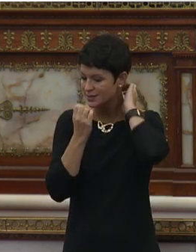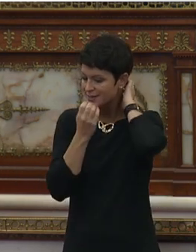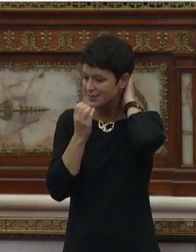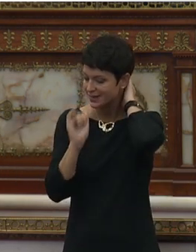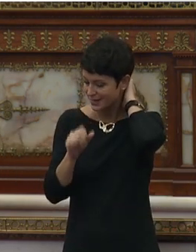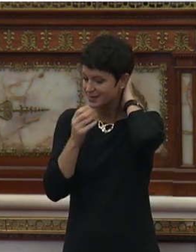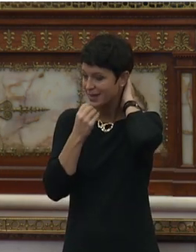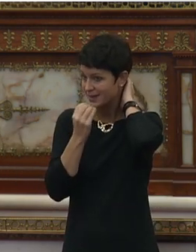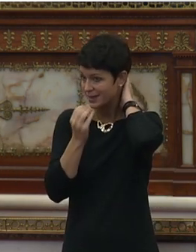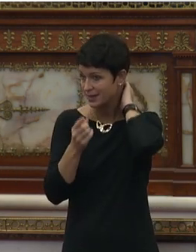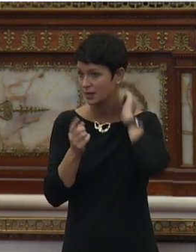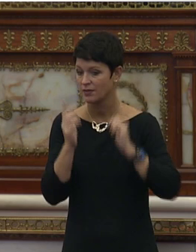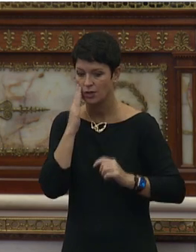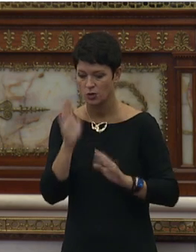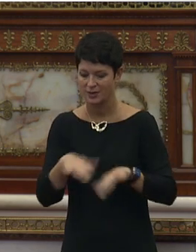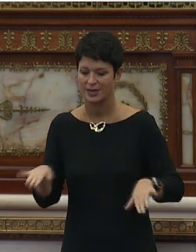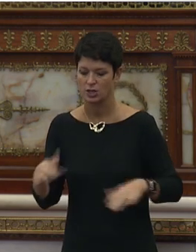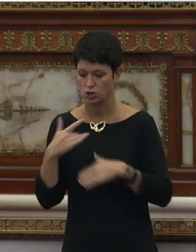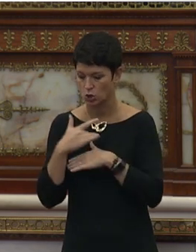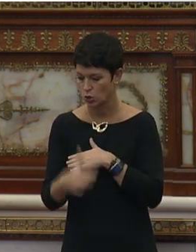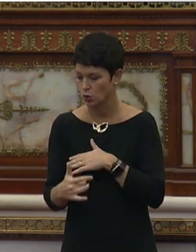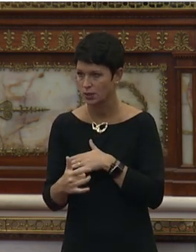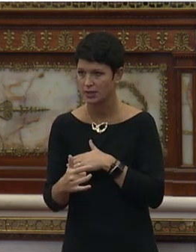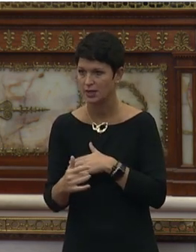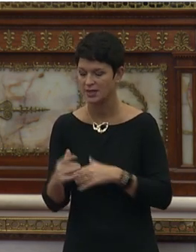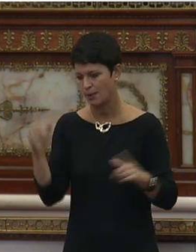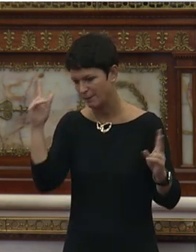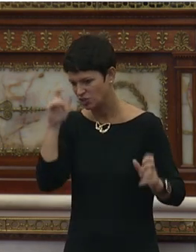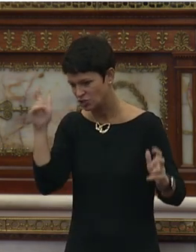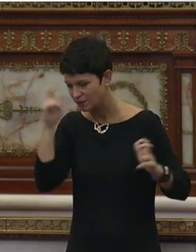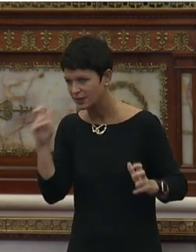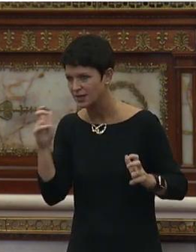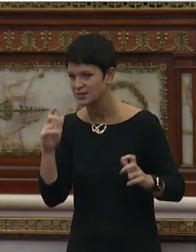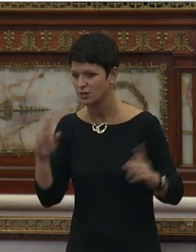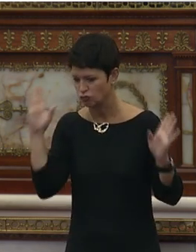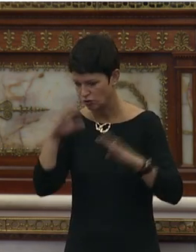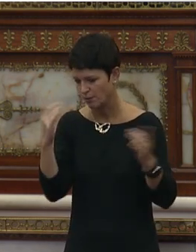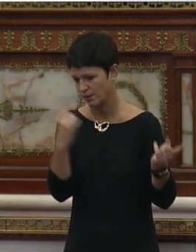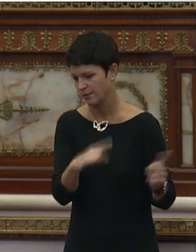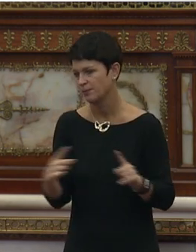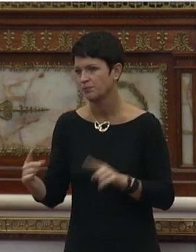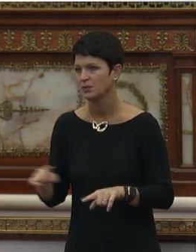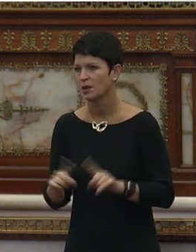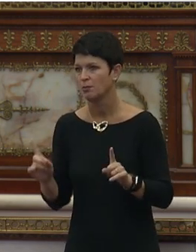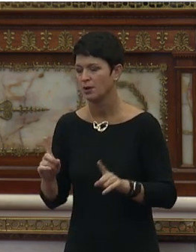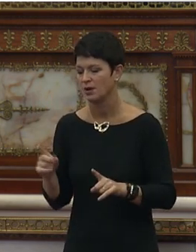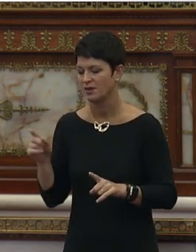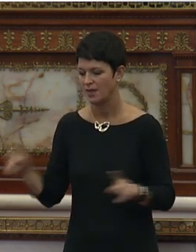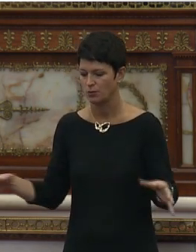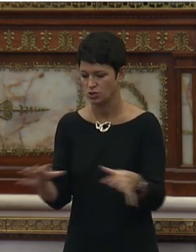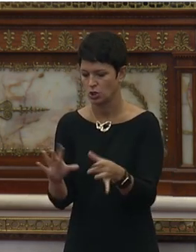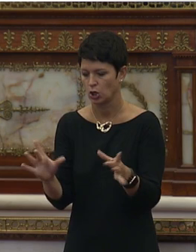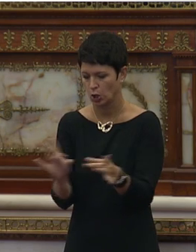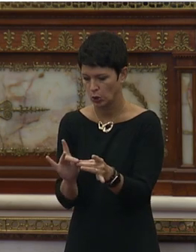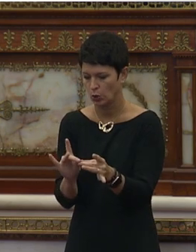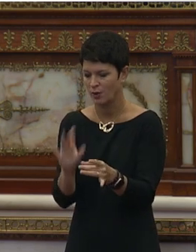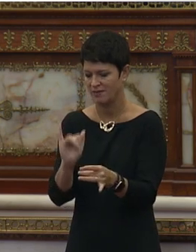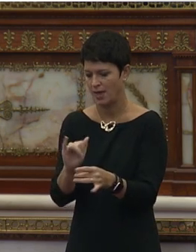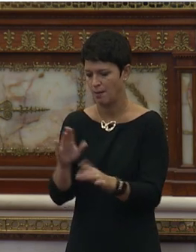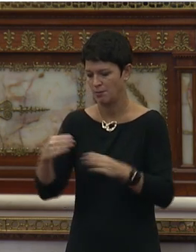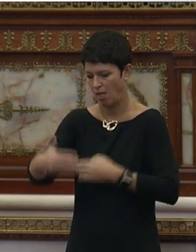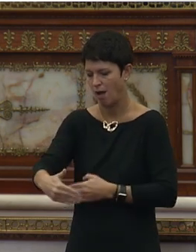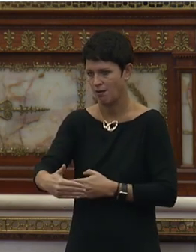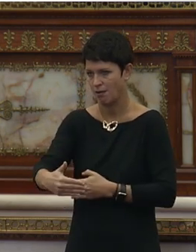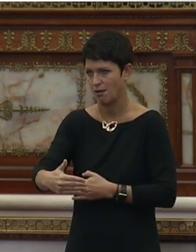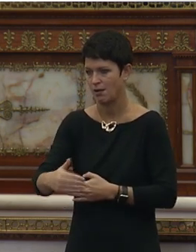Knew about the kids early on that were mischievous and even got in trouble, but was the glue of that block. They were